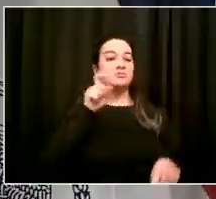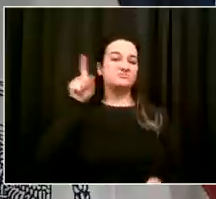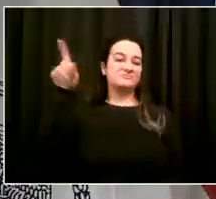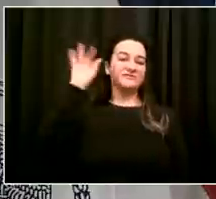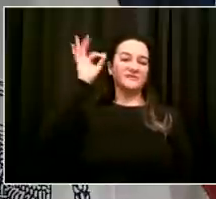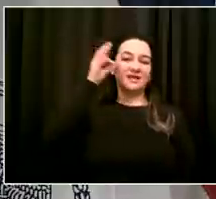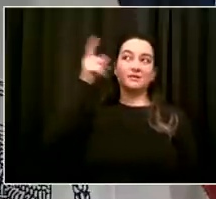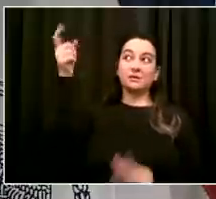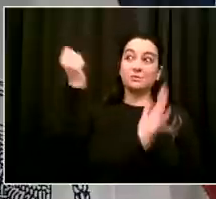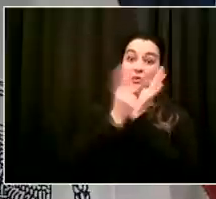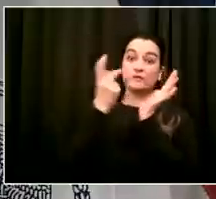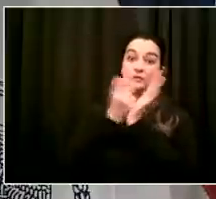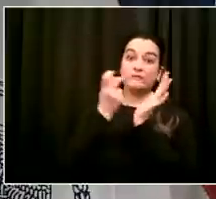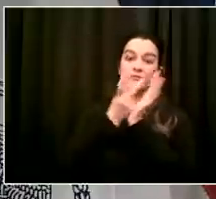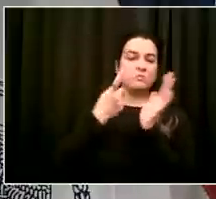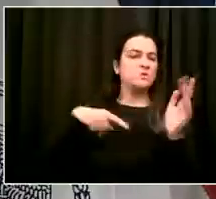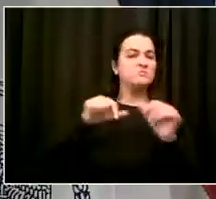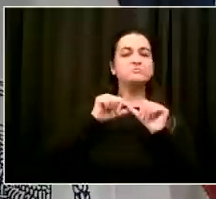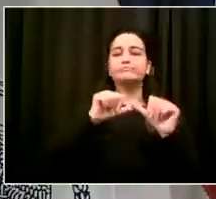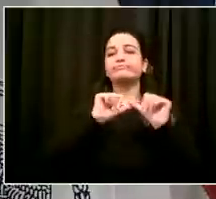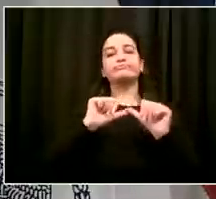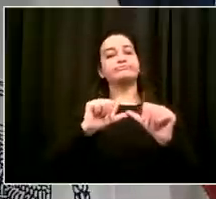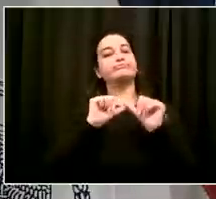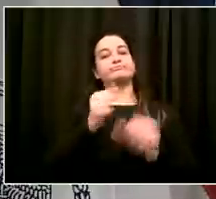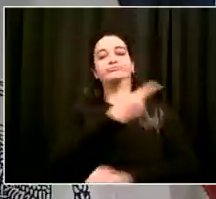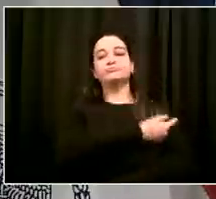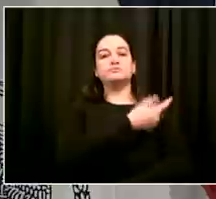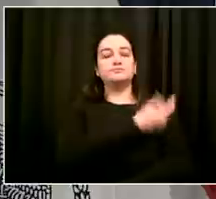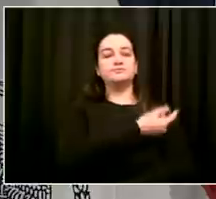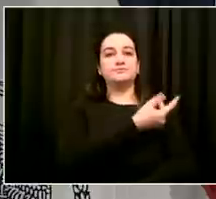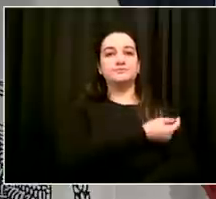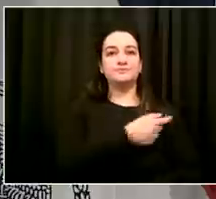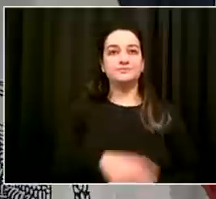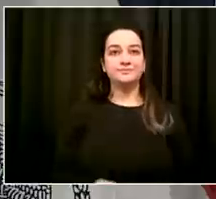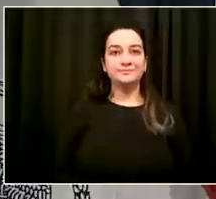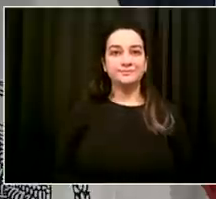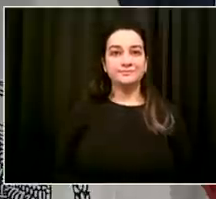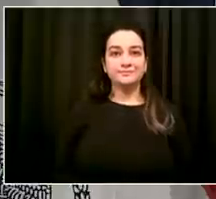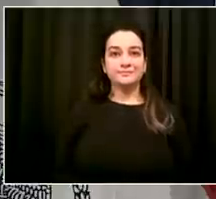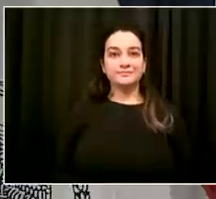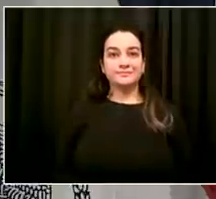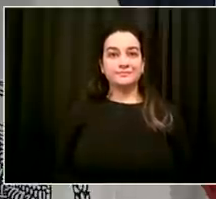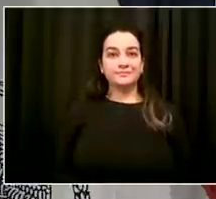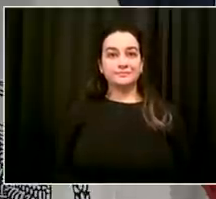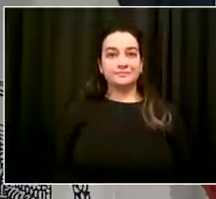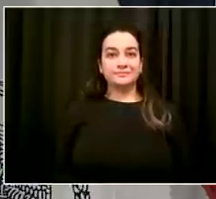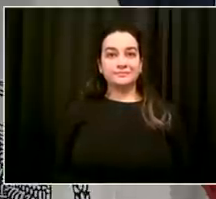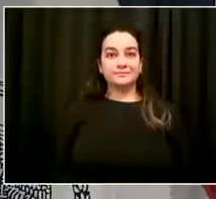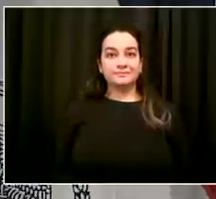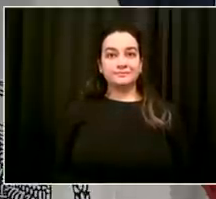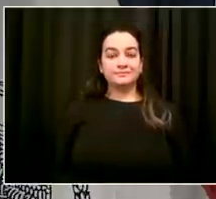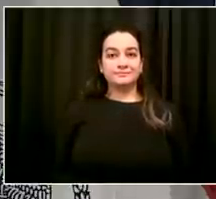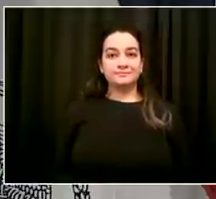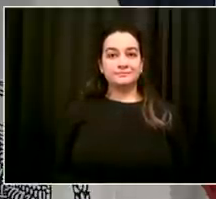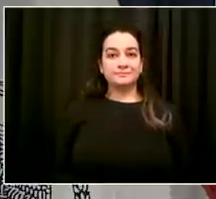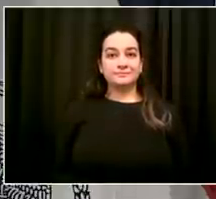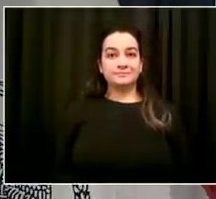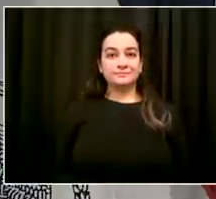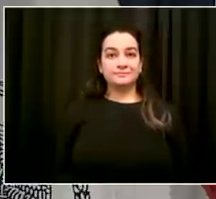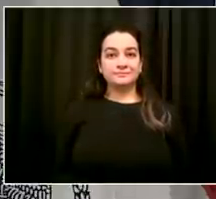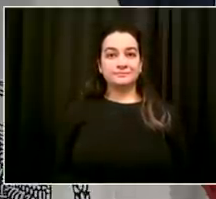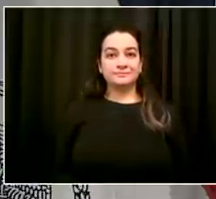vaccine. If you're a first responder, an educator, school staff member, essential worker, come on out, get the